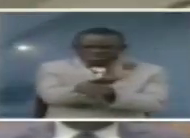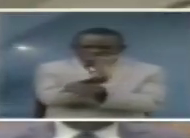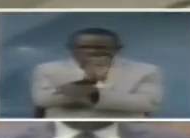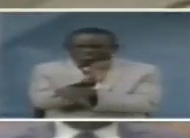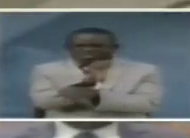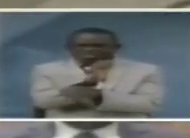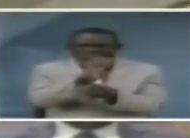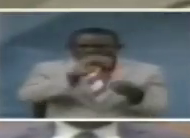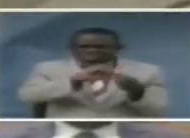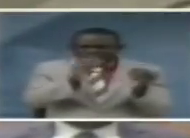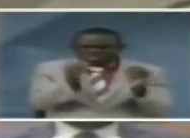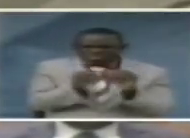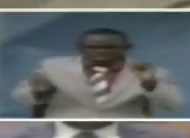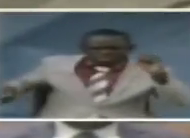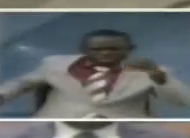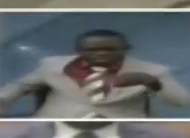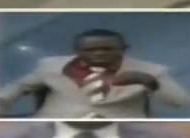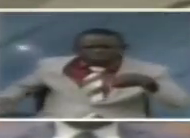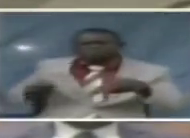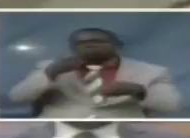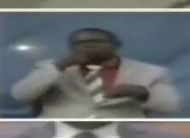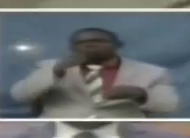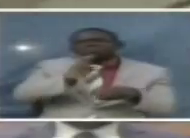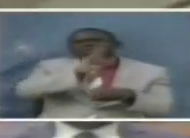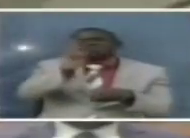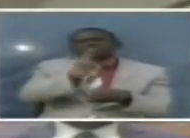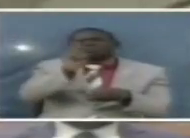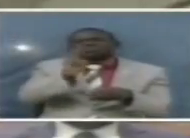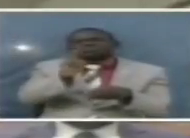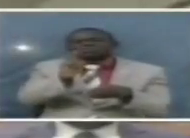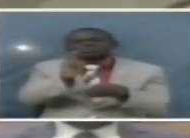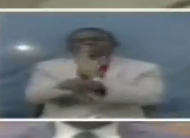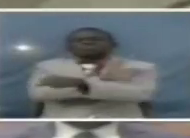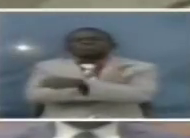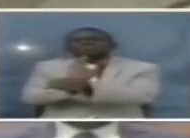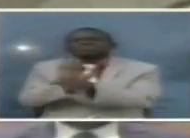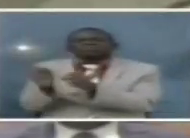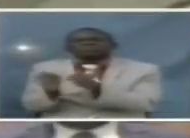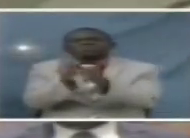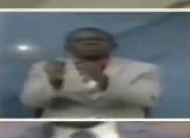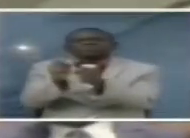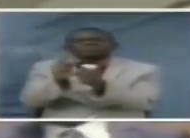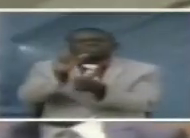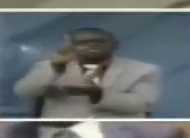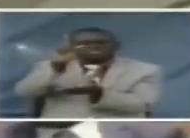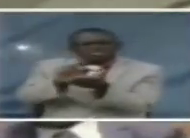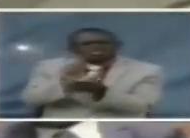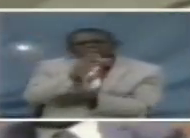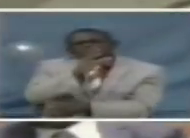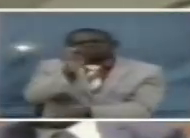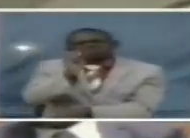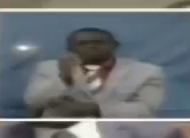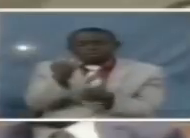migrate all motor vehicles to the electronic number plate system at a